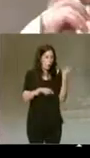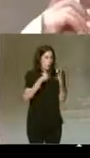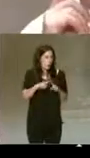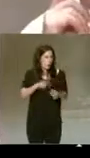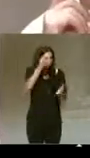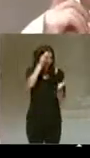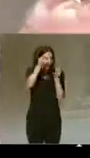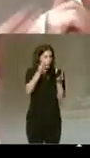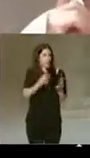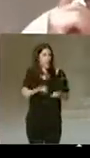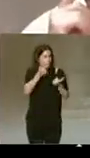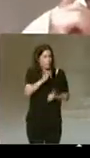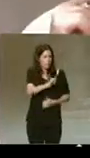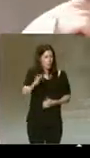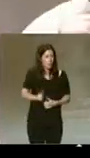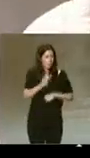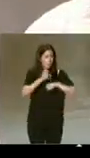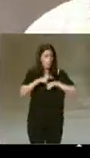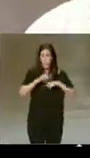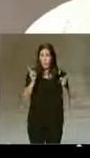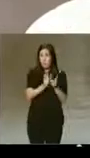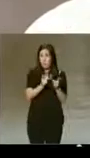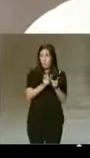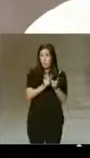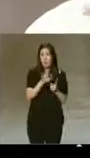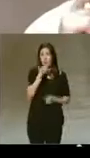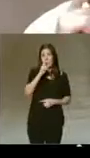be volunteers. Period.